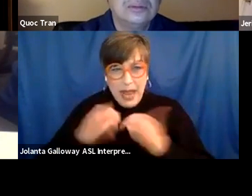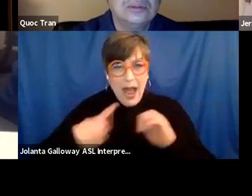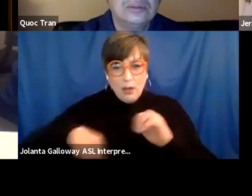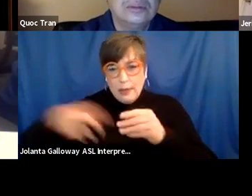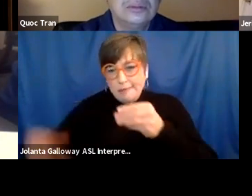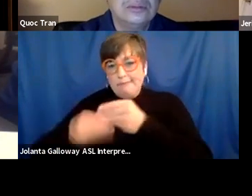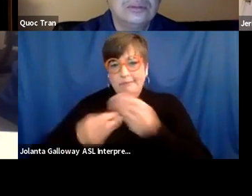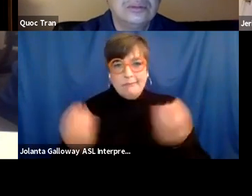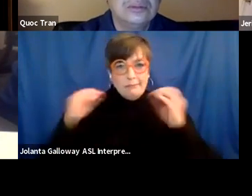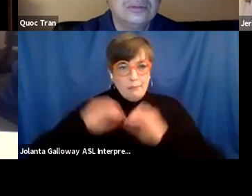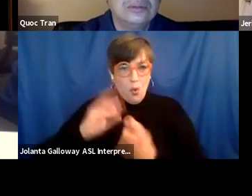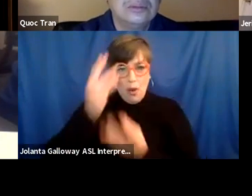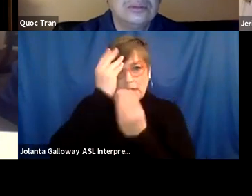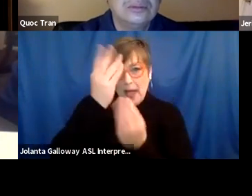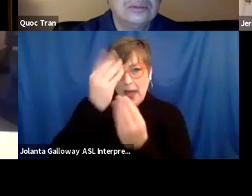right now.